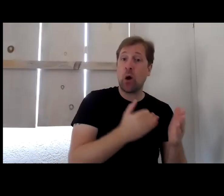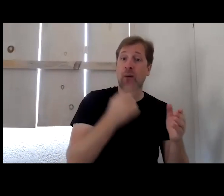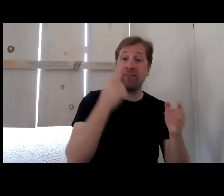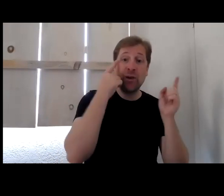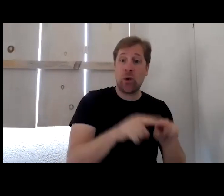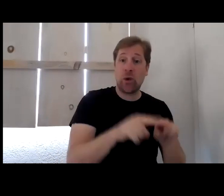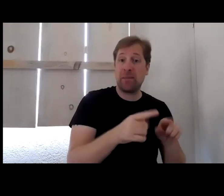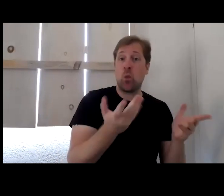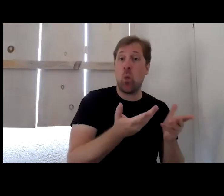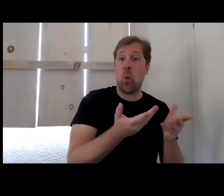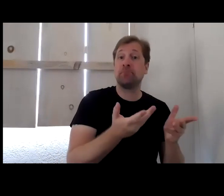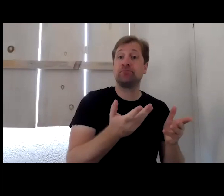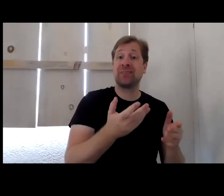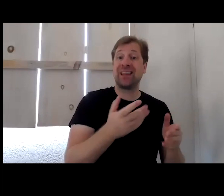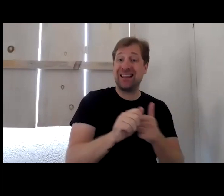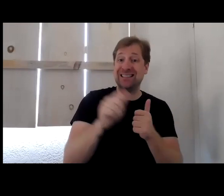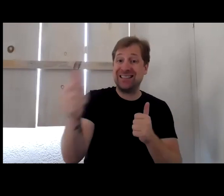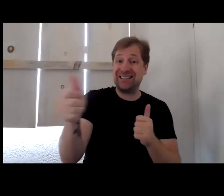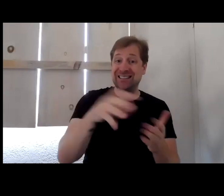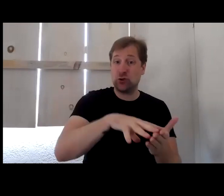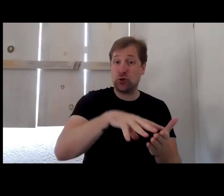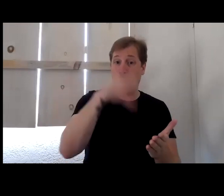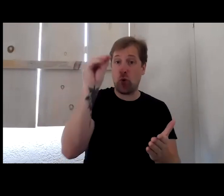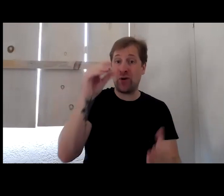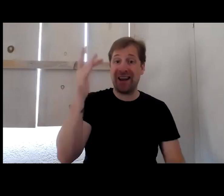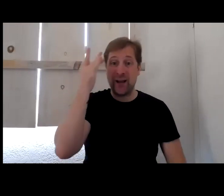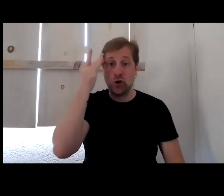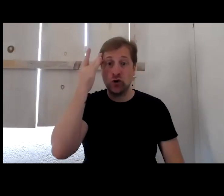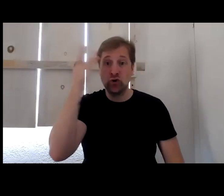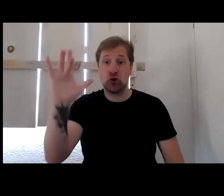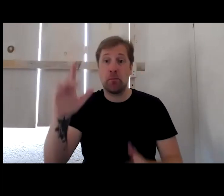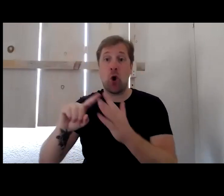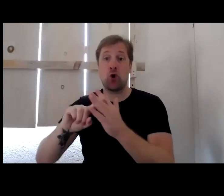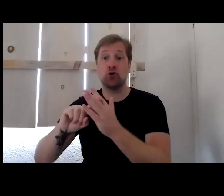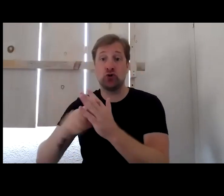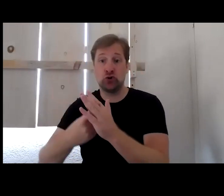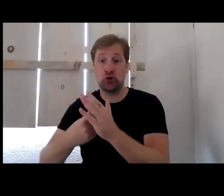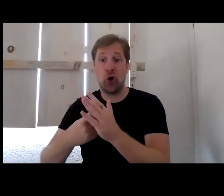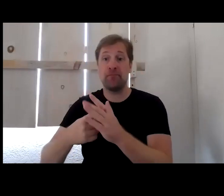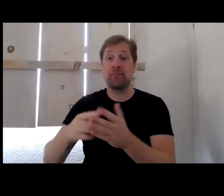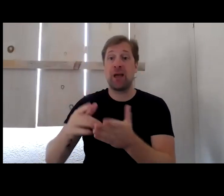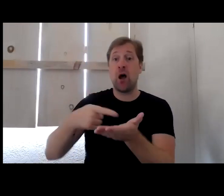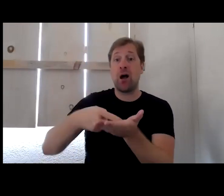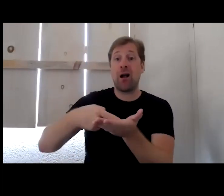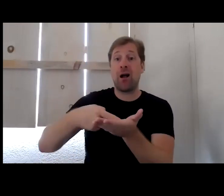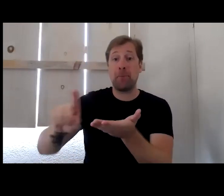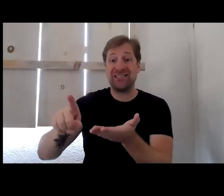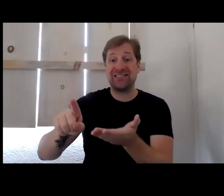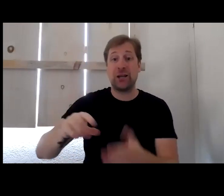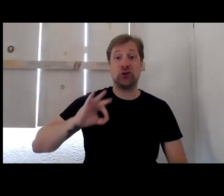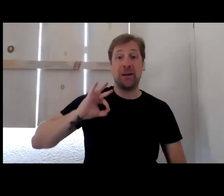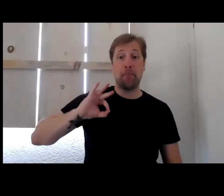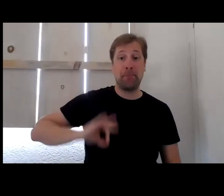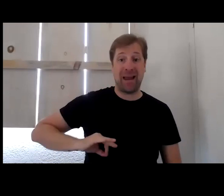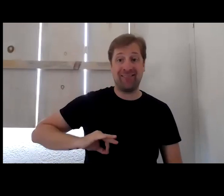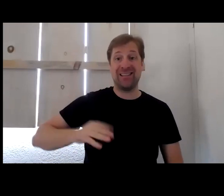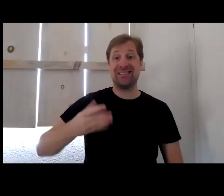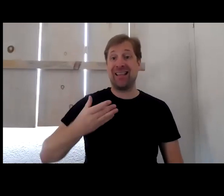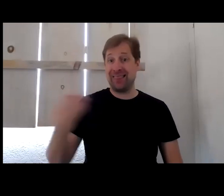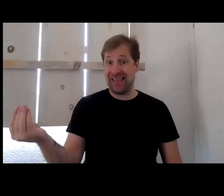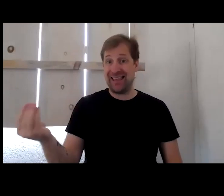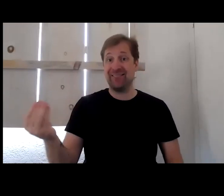learning, Smart Start, compensation, evaluation, benefits and leaves, technology